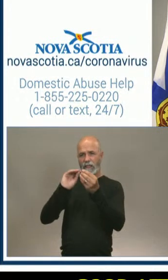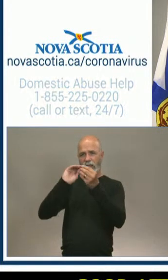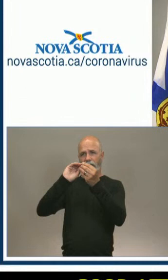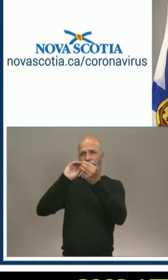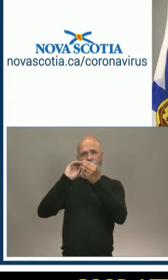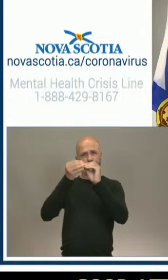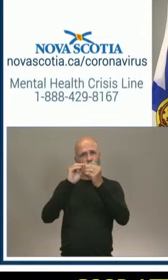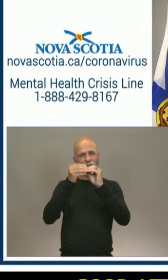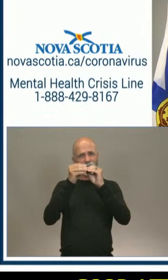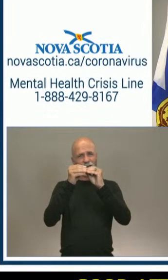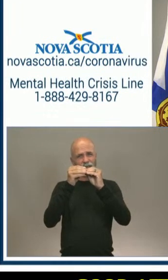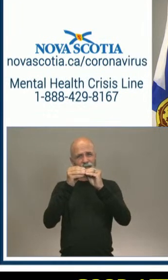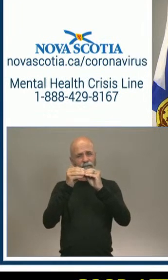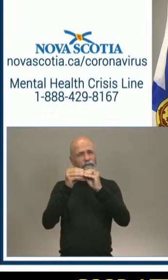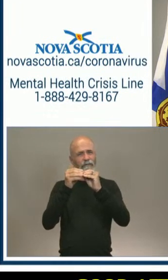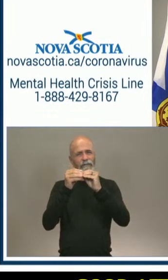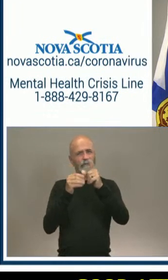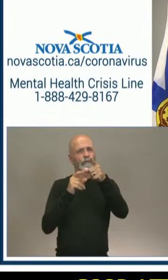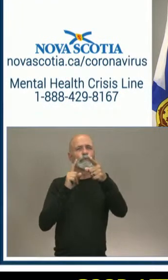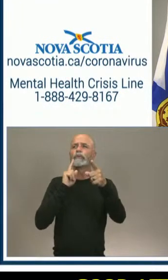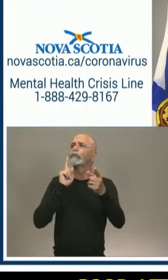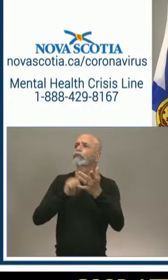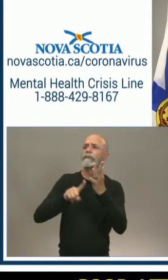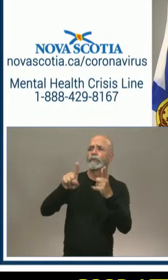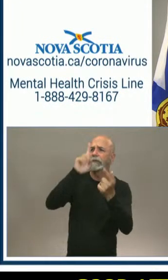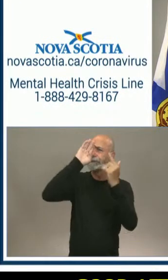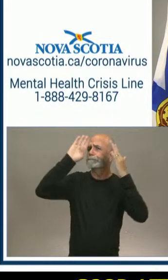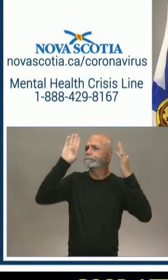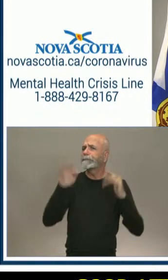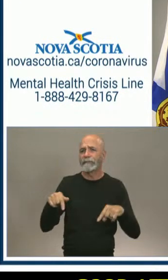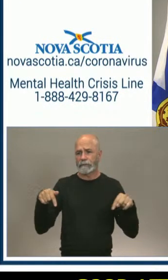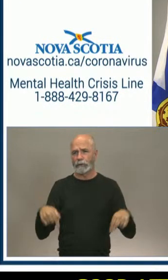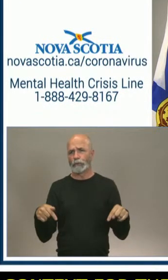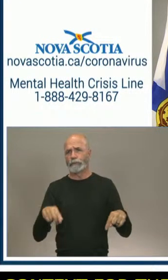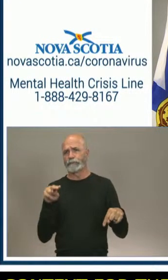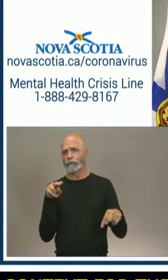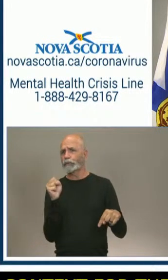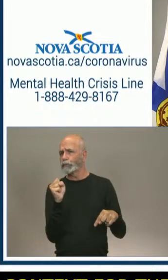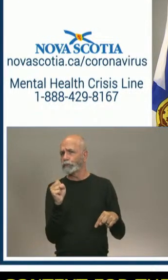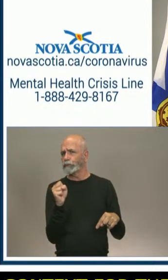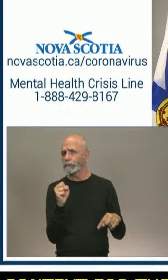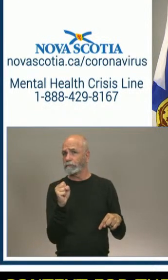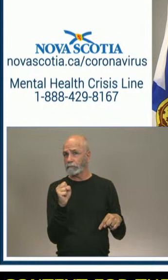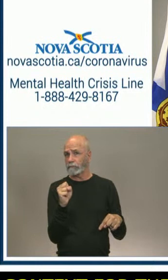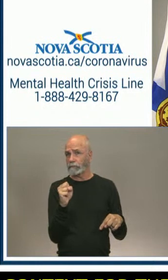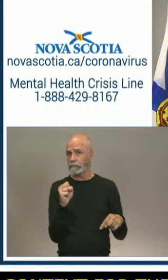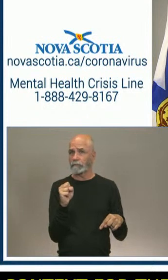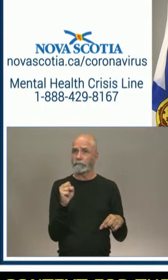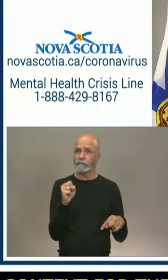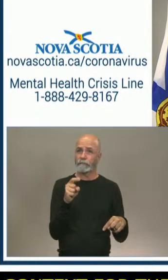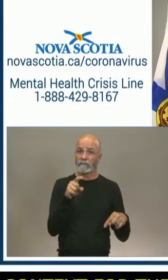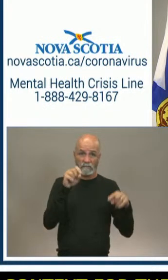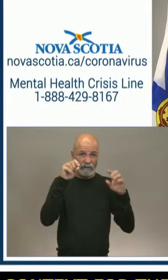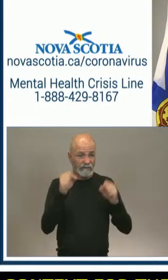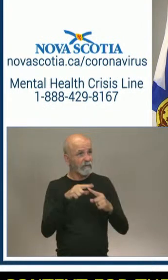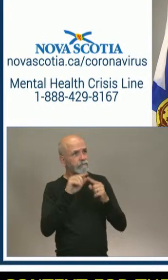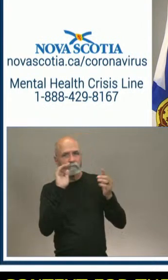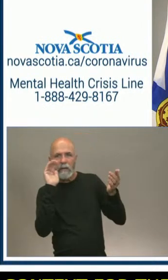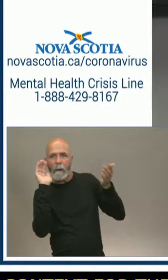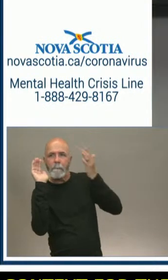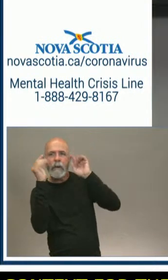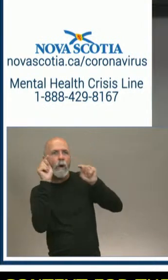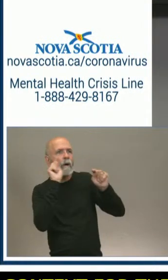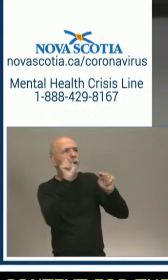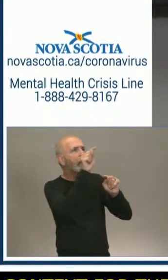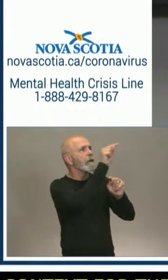terms of what you were expecting and what we see in this province? And can we compare it to anywhere else that we know of yet? So every province